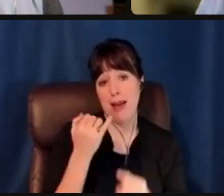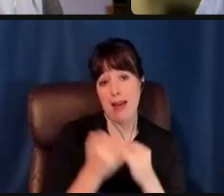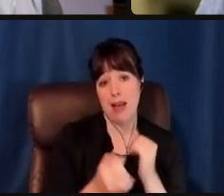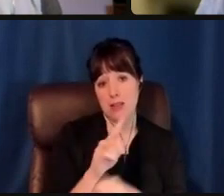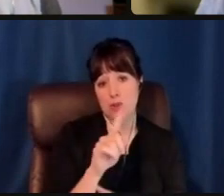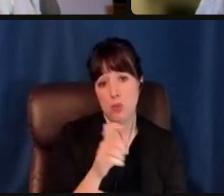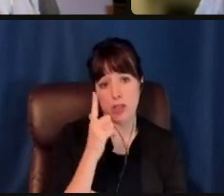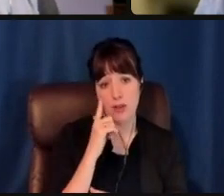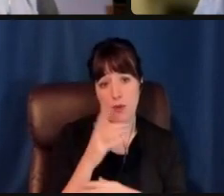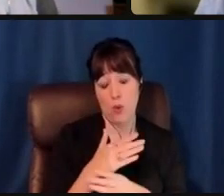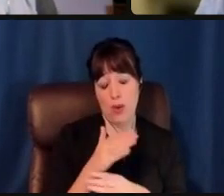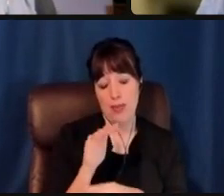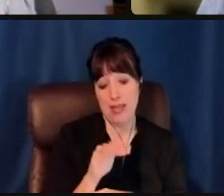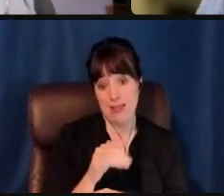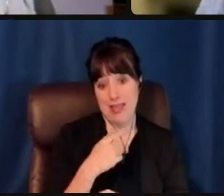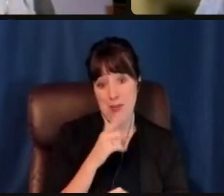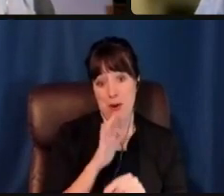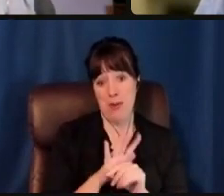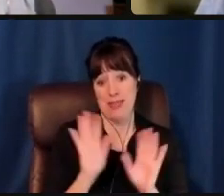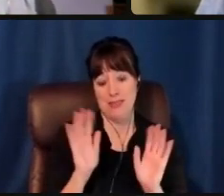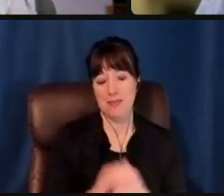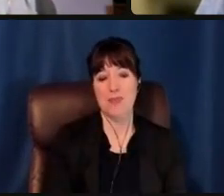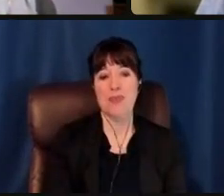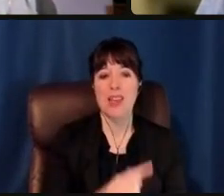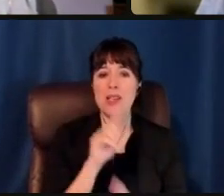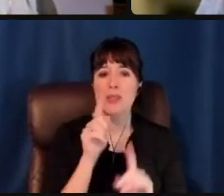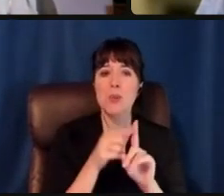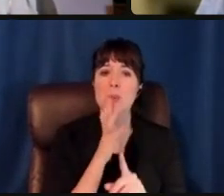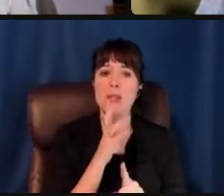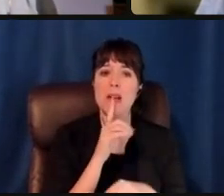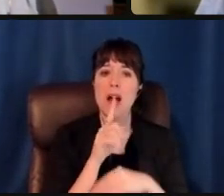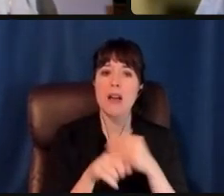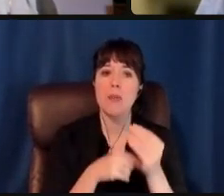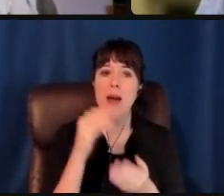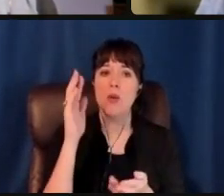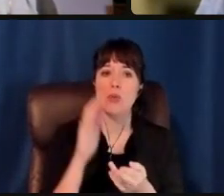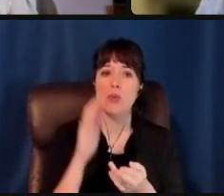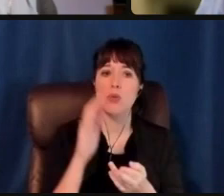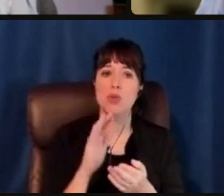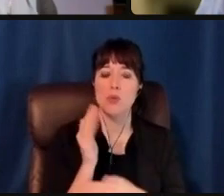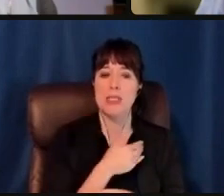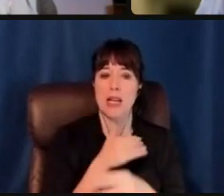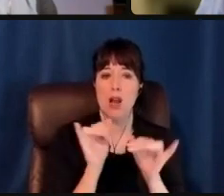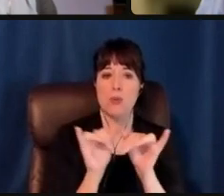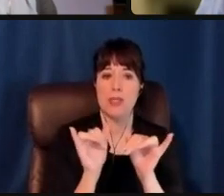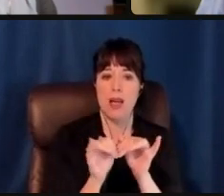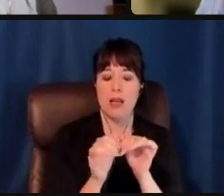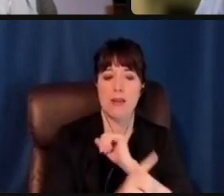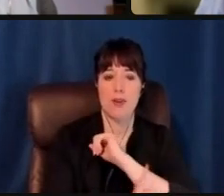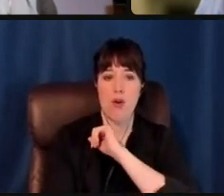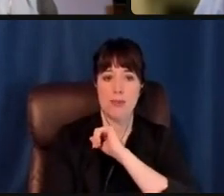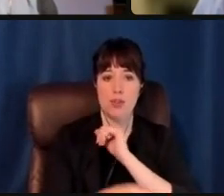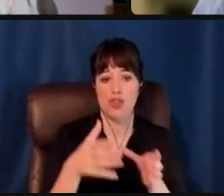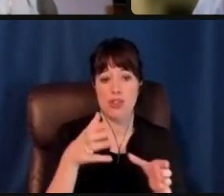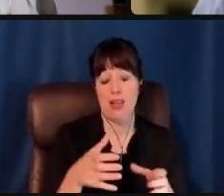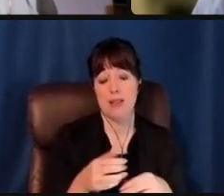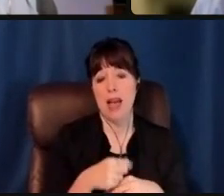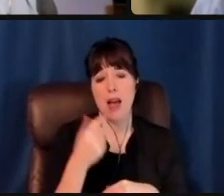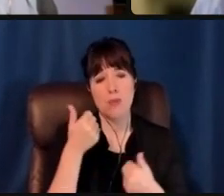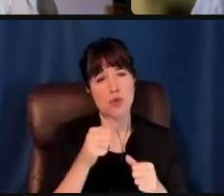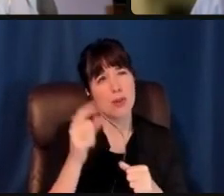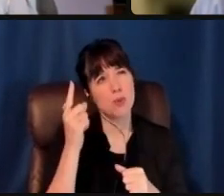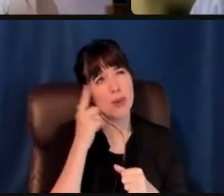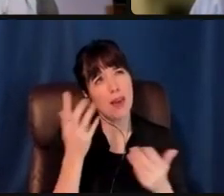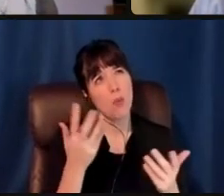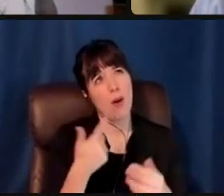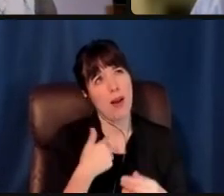the evening, I promise, is when we talk about reducing our size of garbage can, you know, I was trying to think of what I